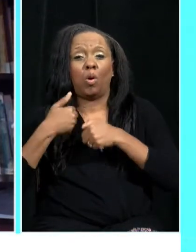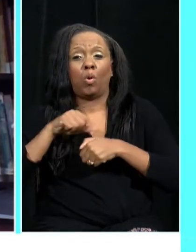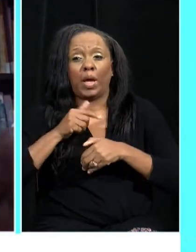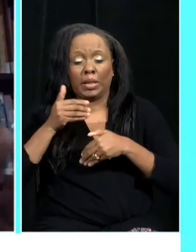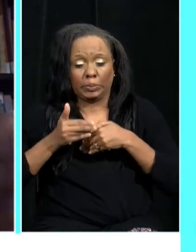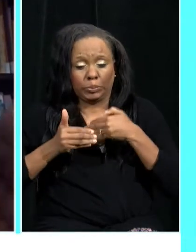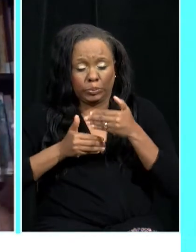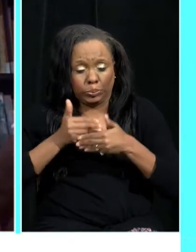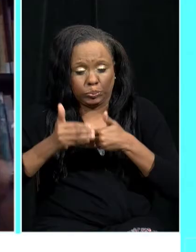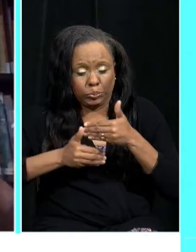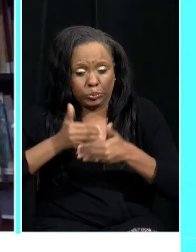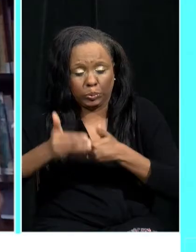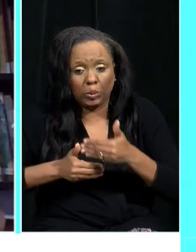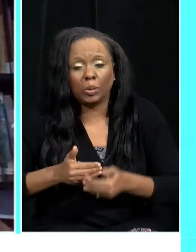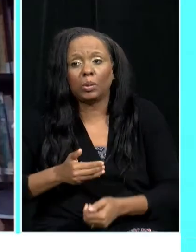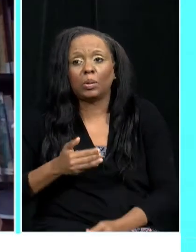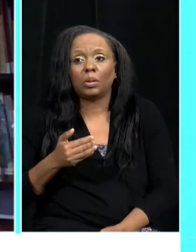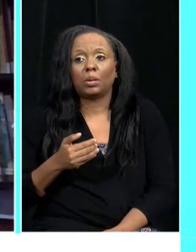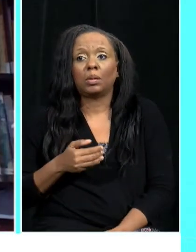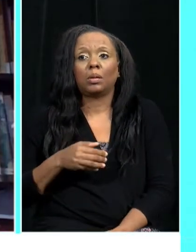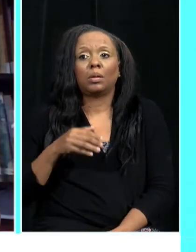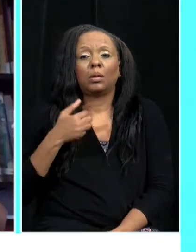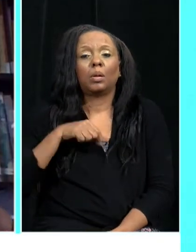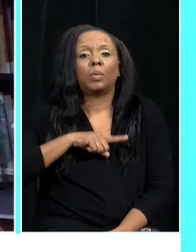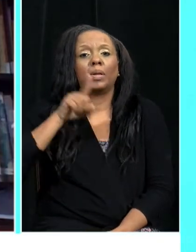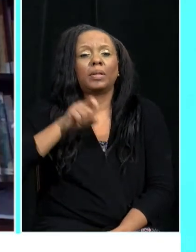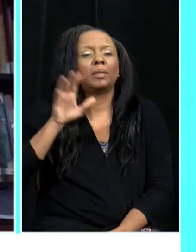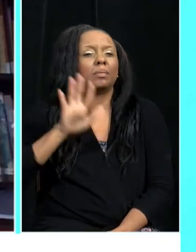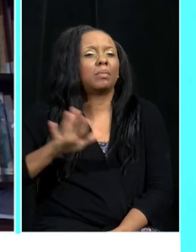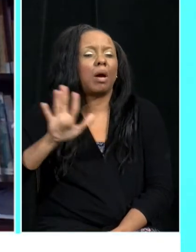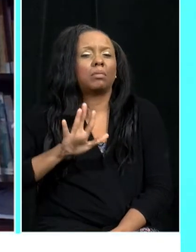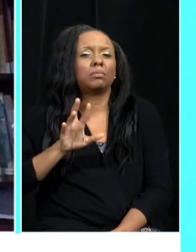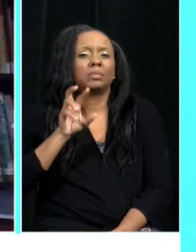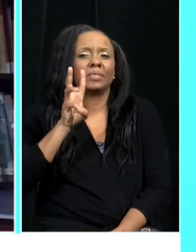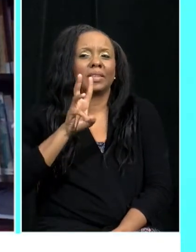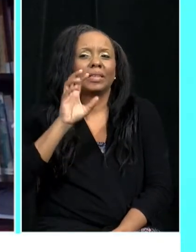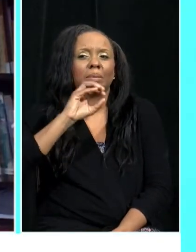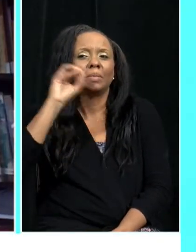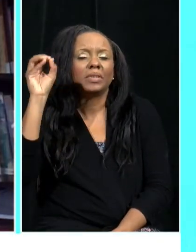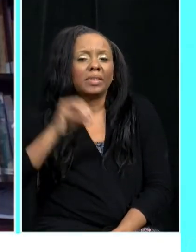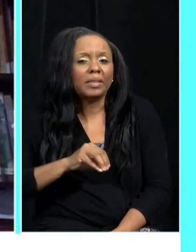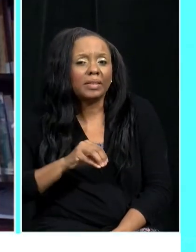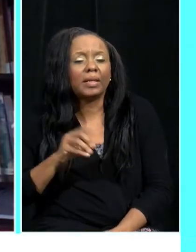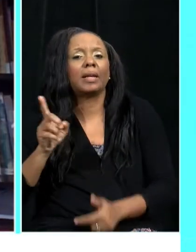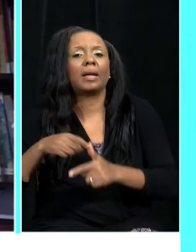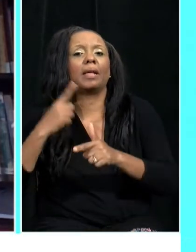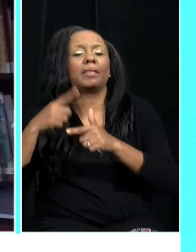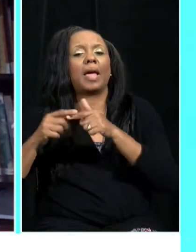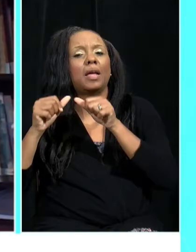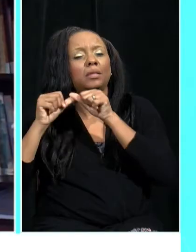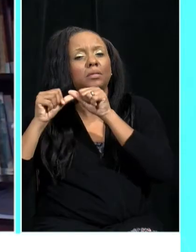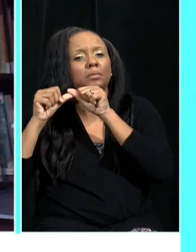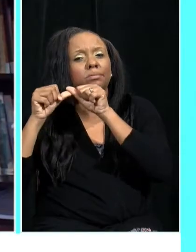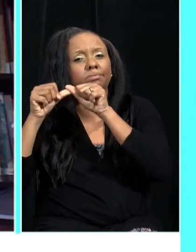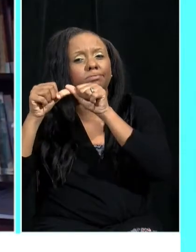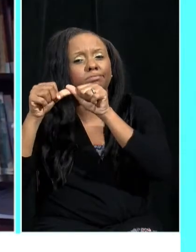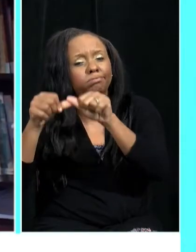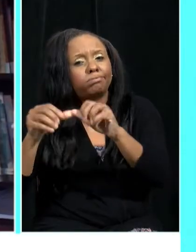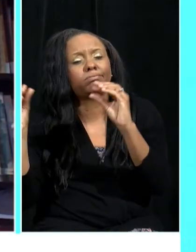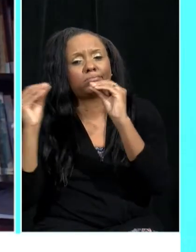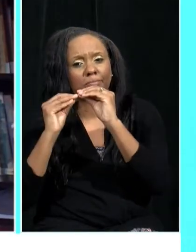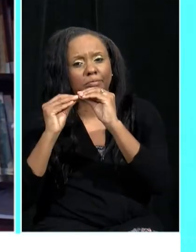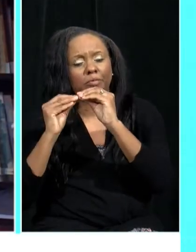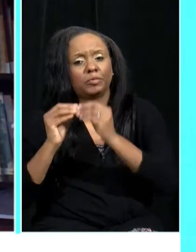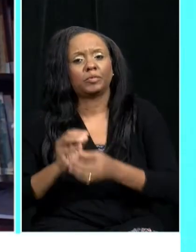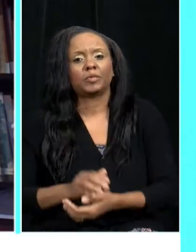from. We need to be around 6% primary surplus for a period of time to get us to that target.